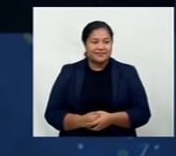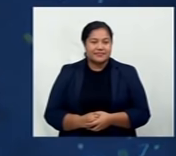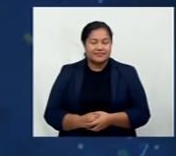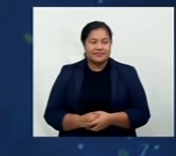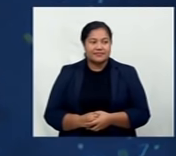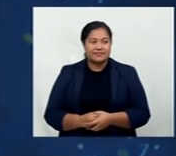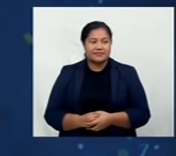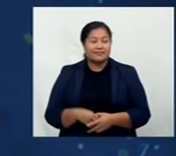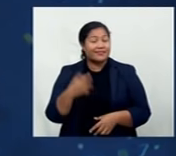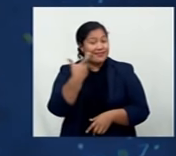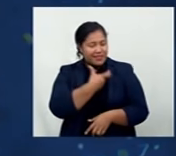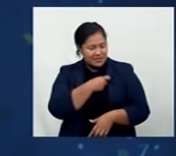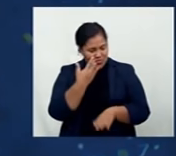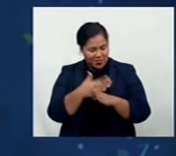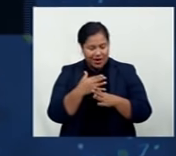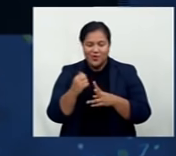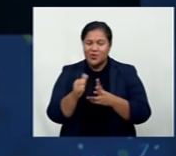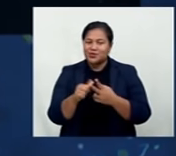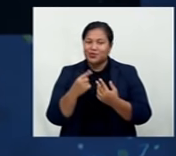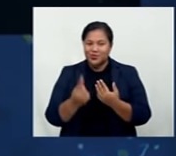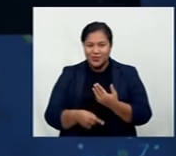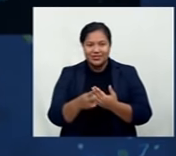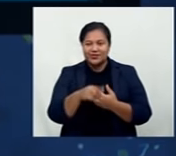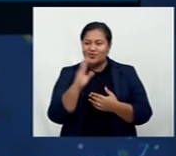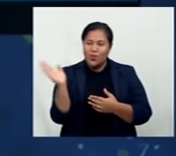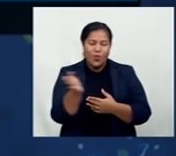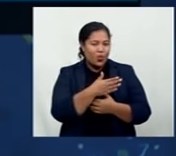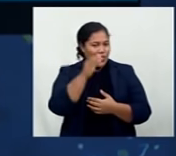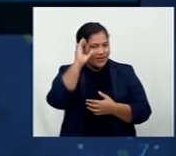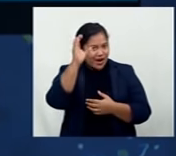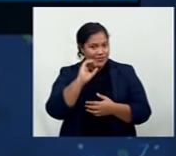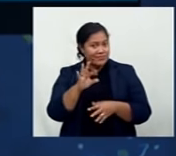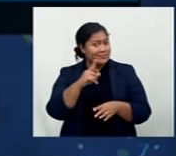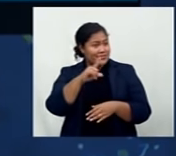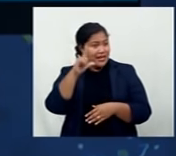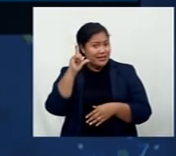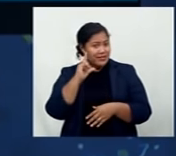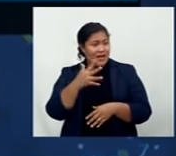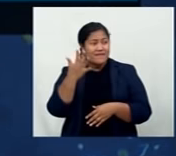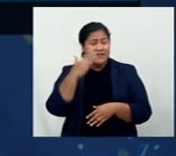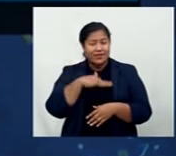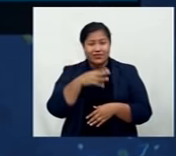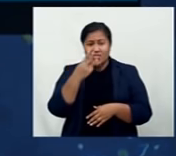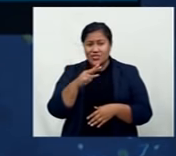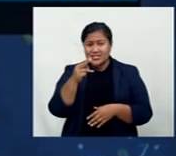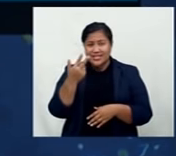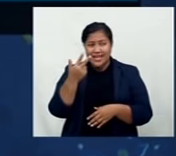421. The vaccination campaign continues around the country. As of yesterday,